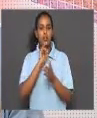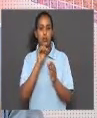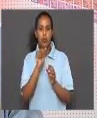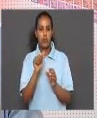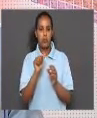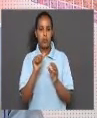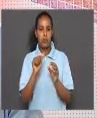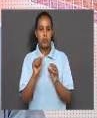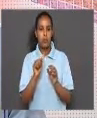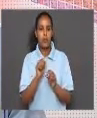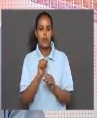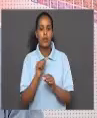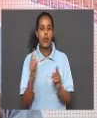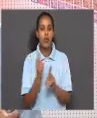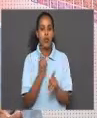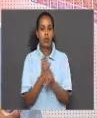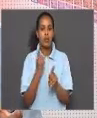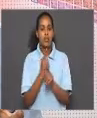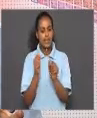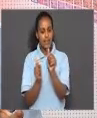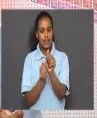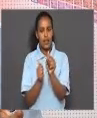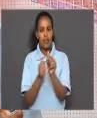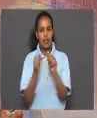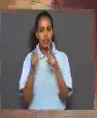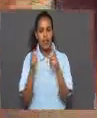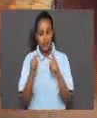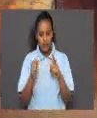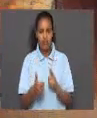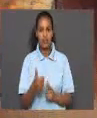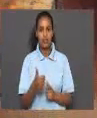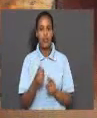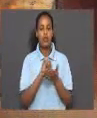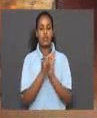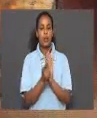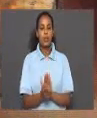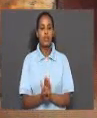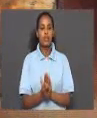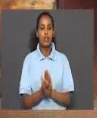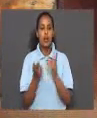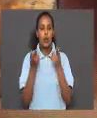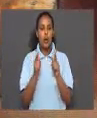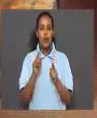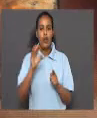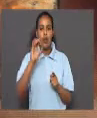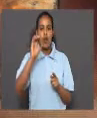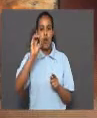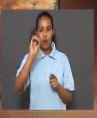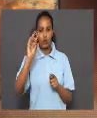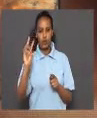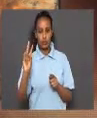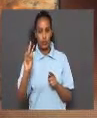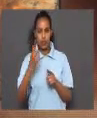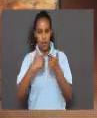does not mean that it will occur instantly. For example, when oxygen